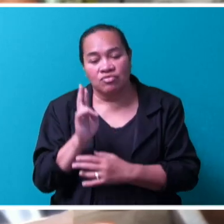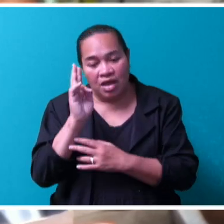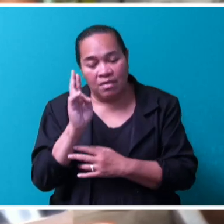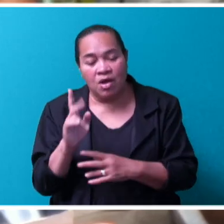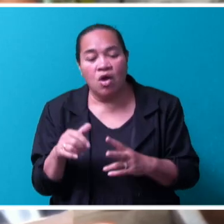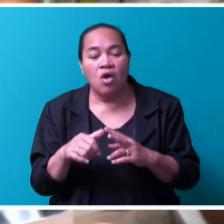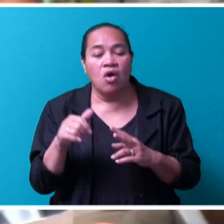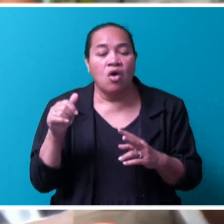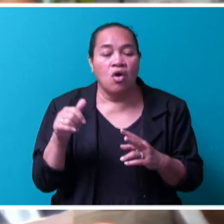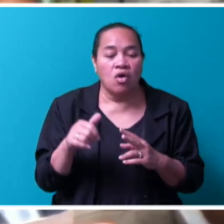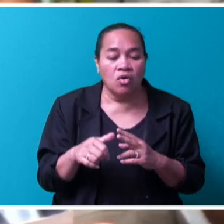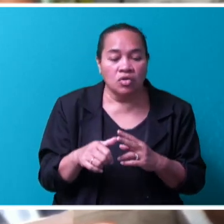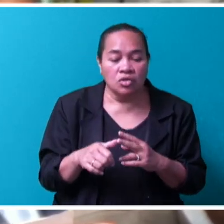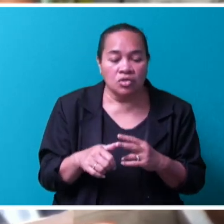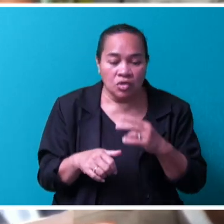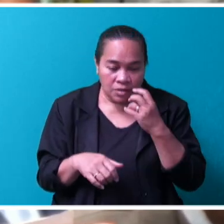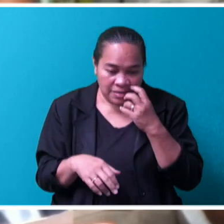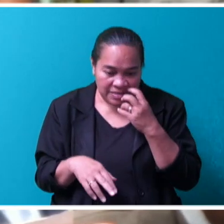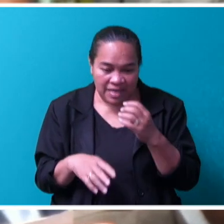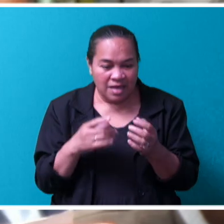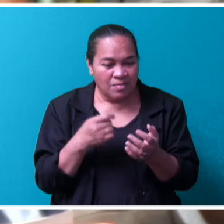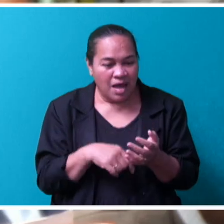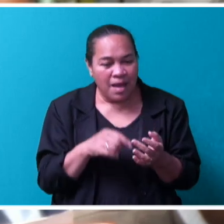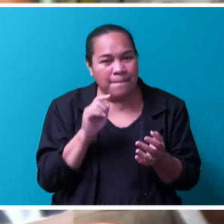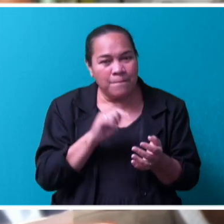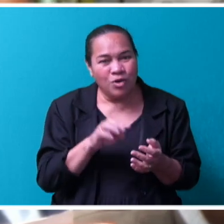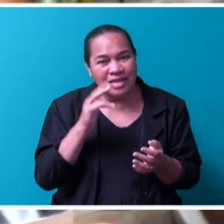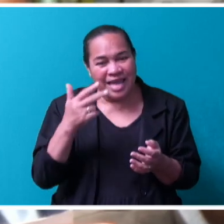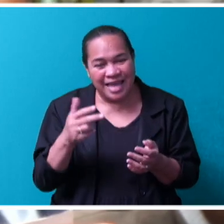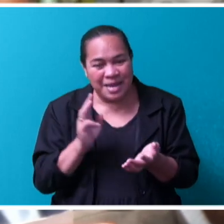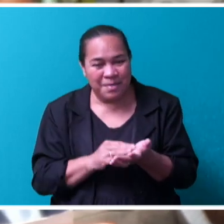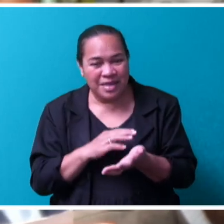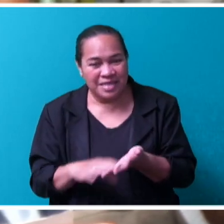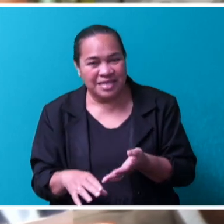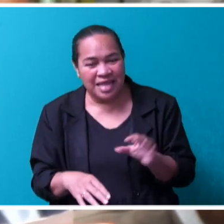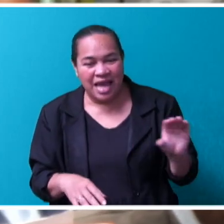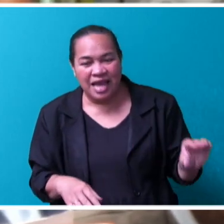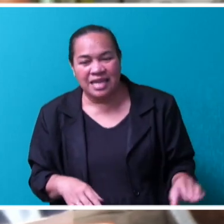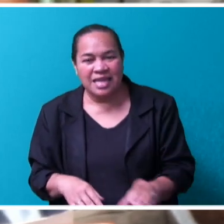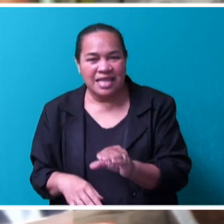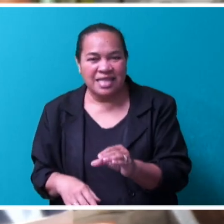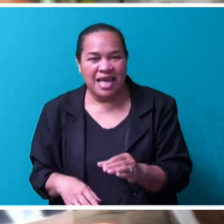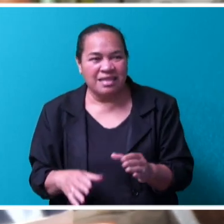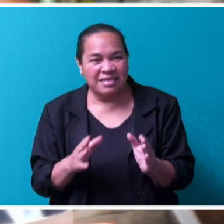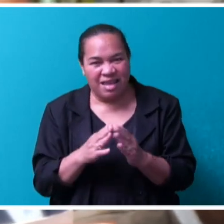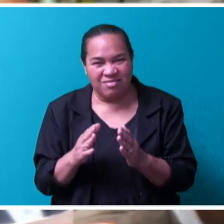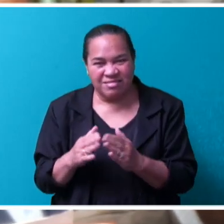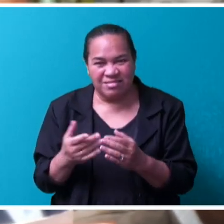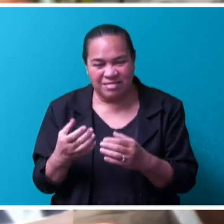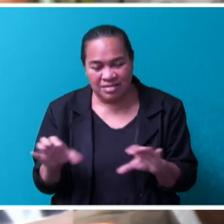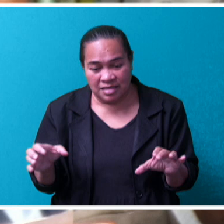585,000 for Matani Tikina, and 0.8 million under the Vanua Leadership Allowance. Every day, these